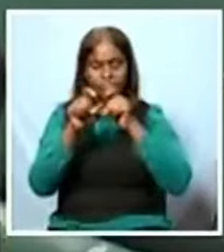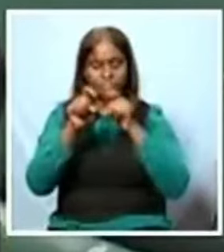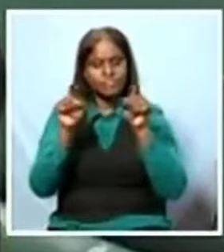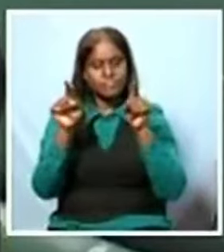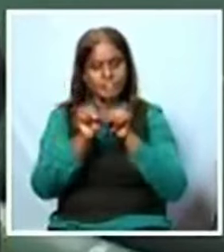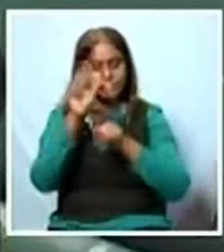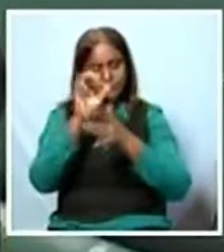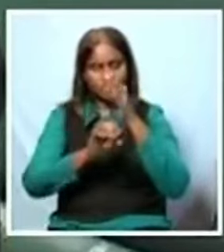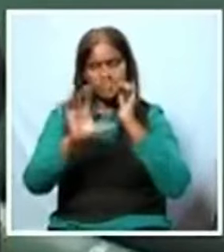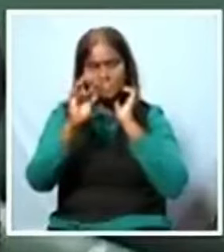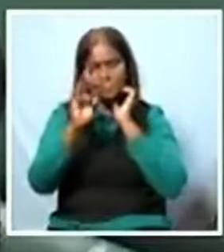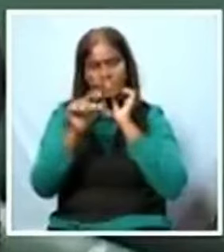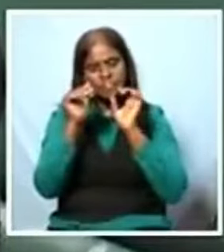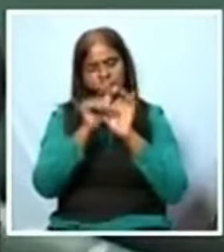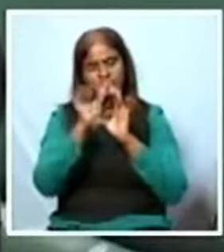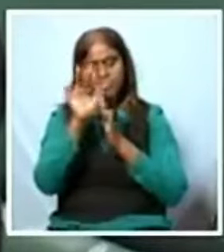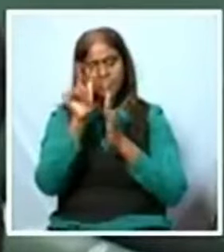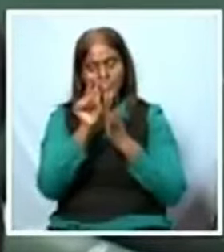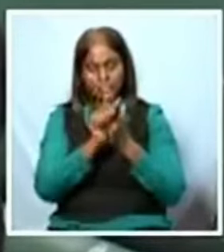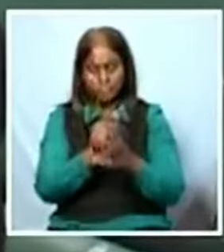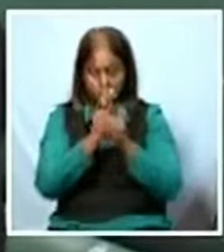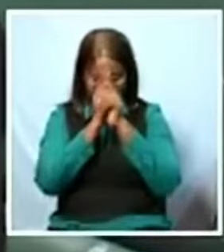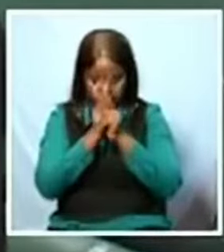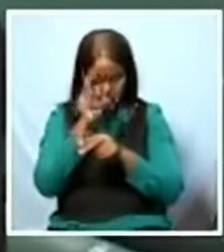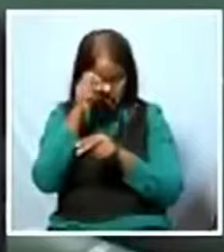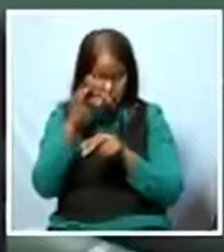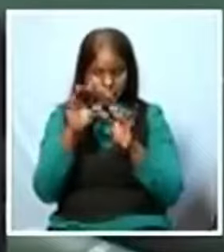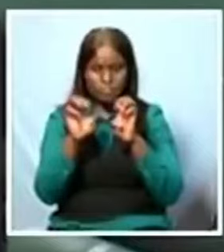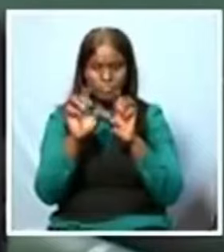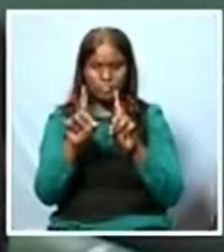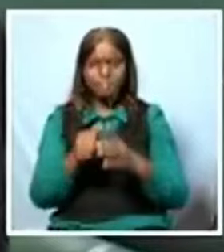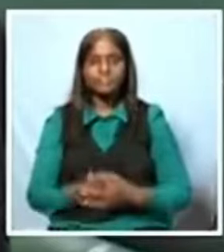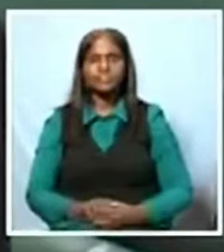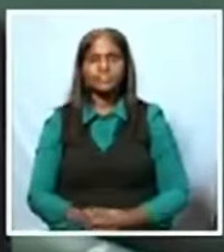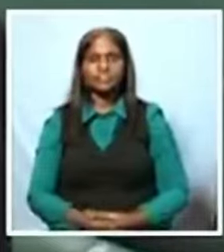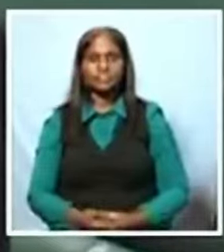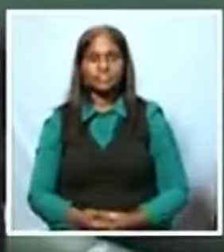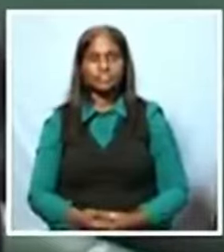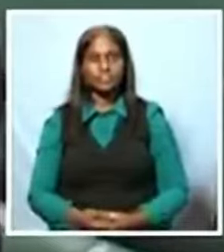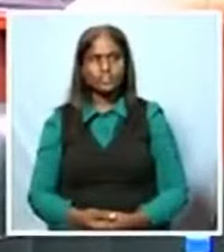clause 7 stands part of the bill. The Honorable Minister of Education.